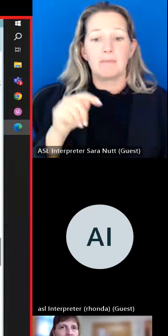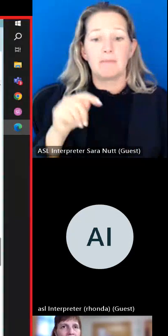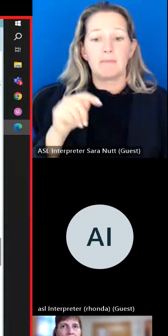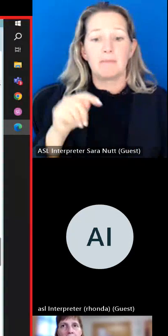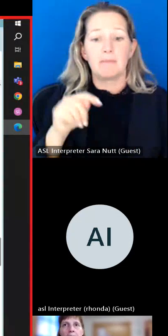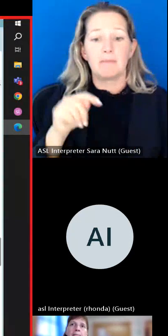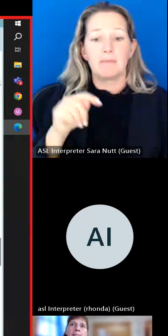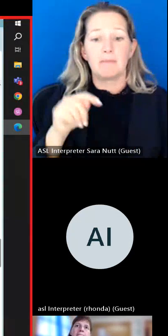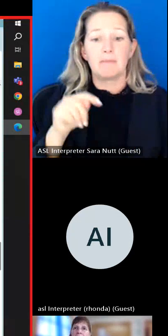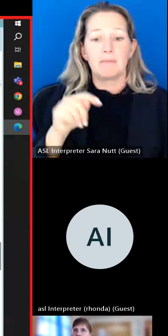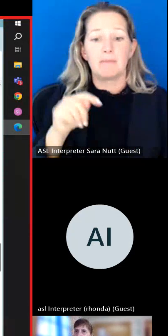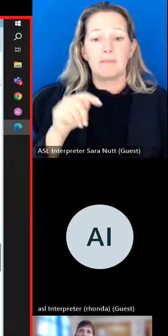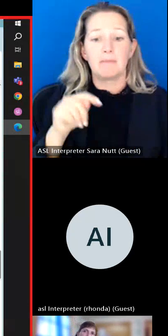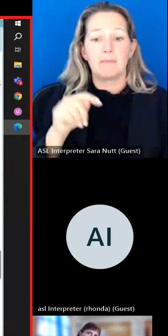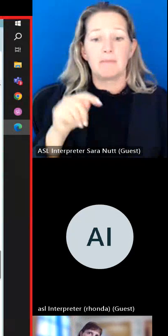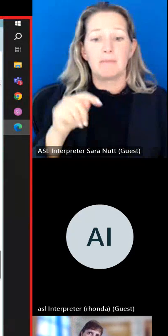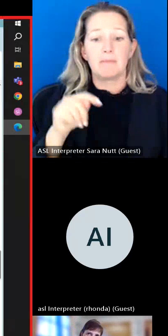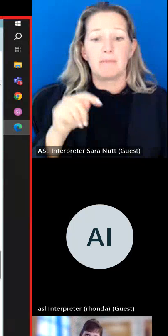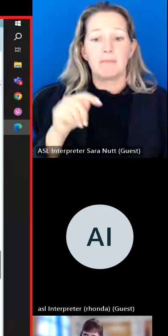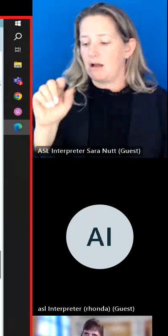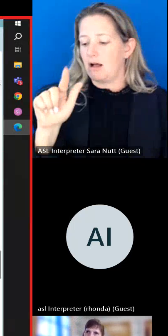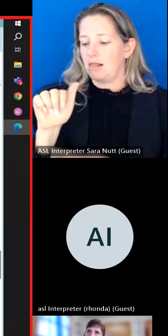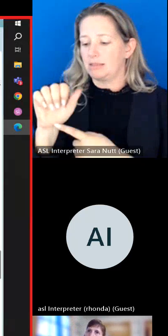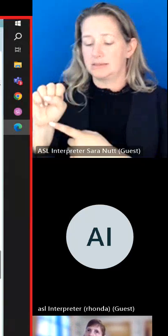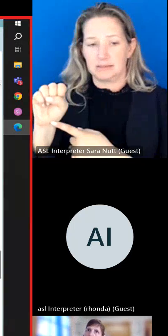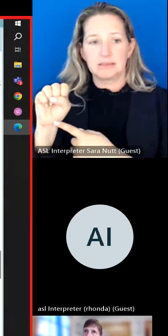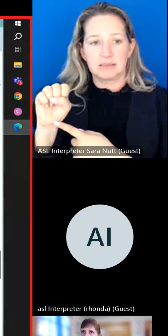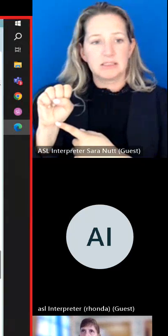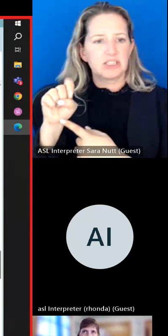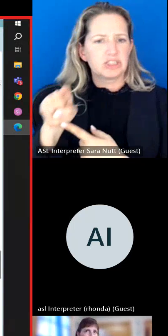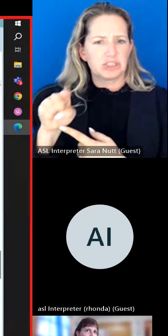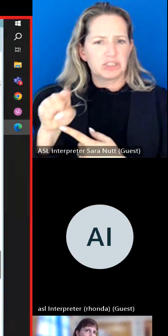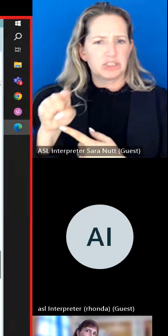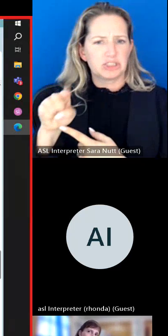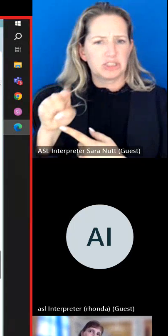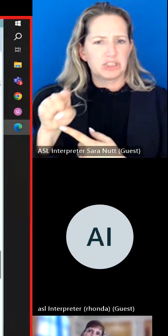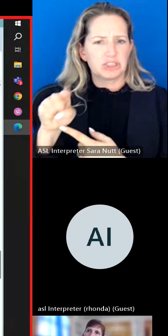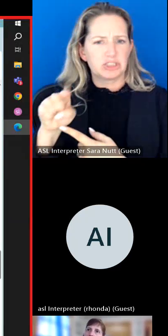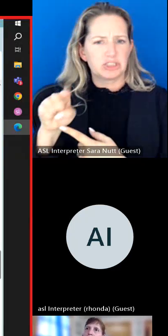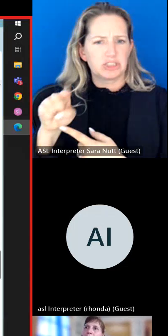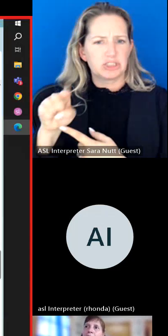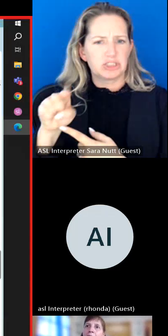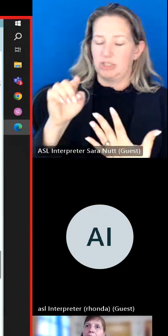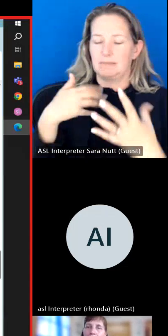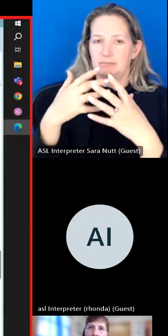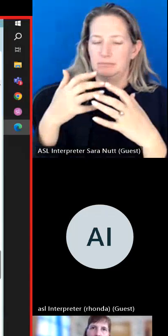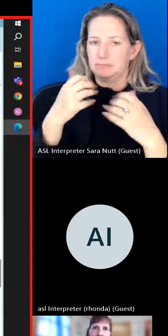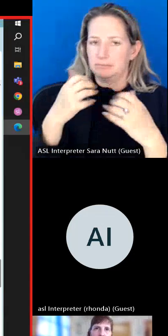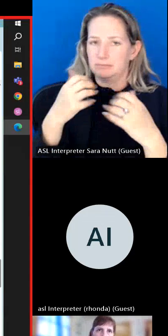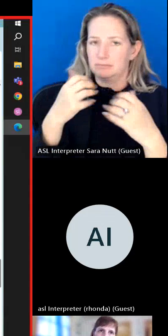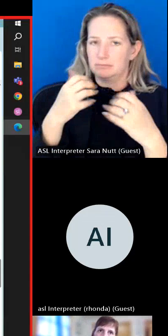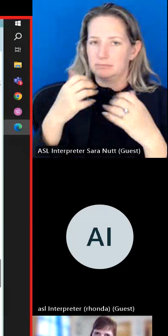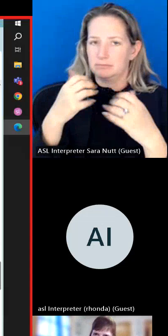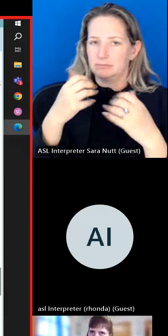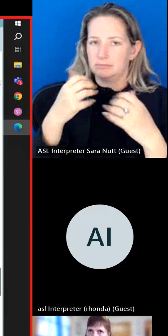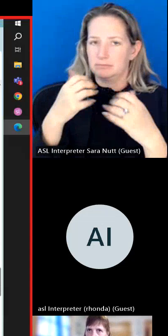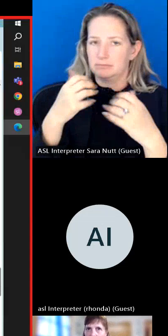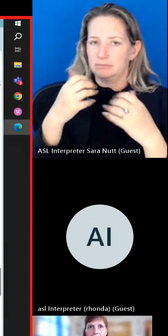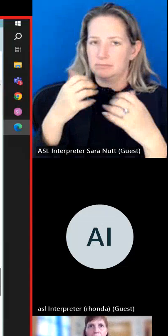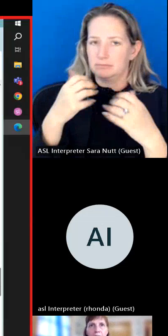in marketing. And this is information from her about that viral post. And